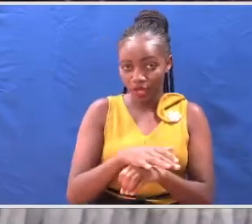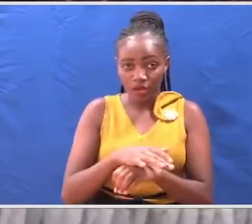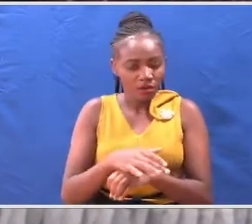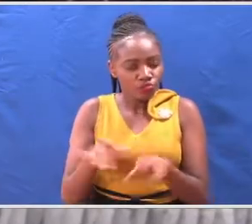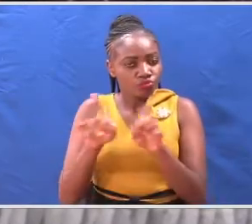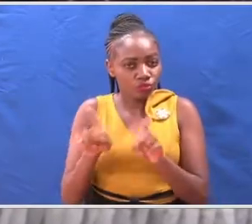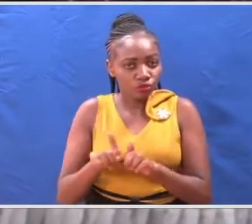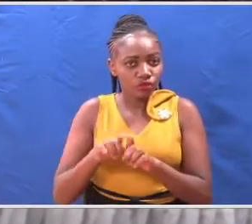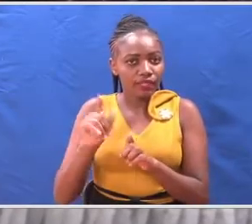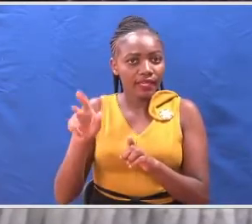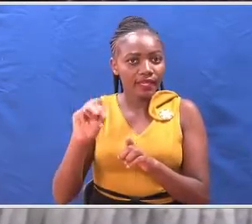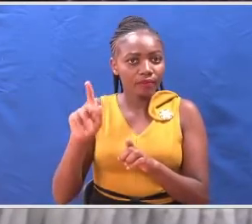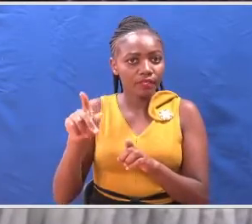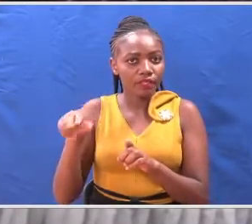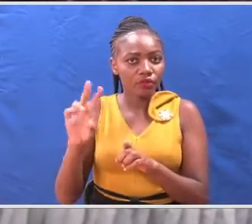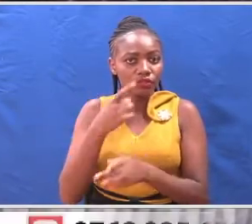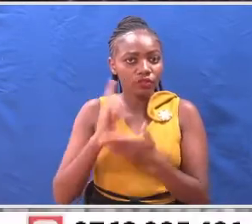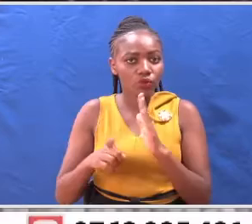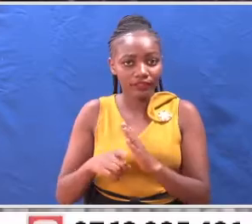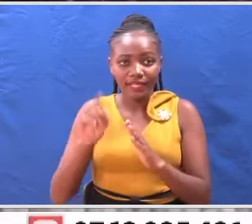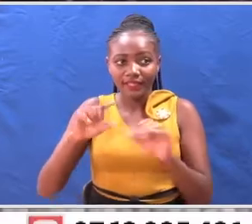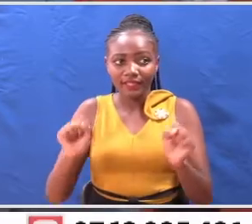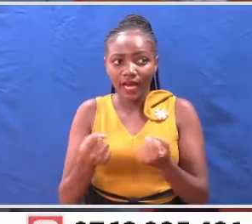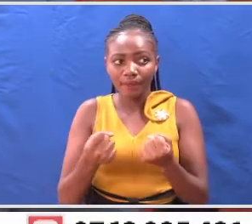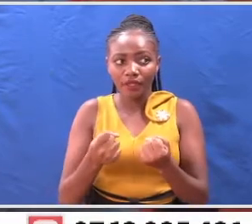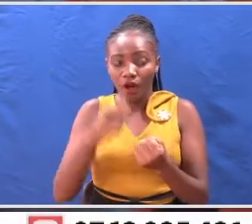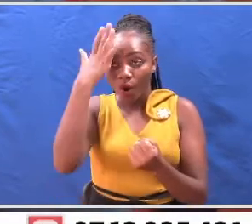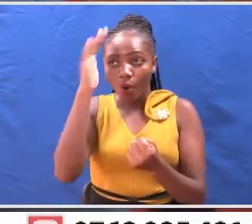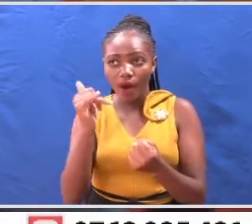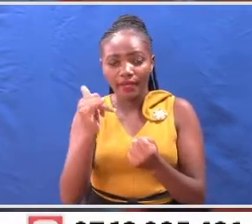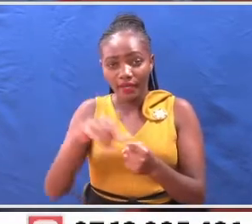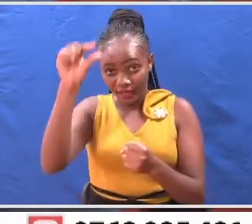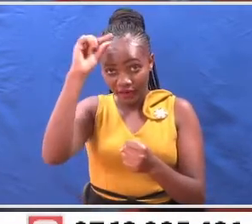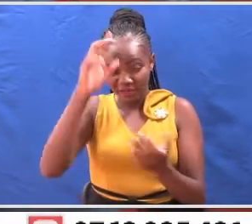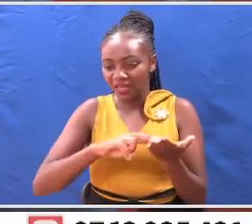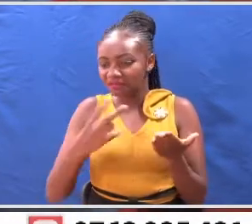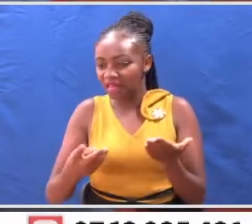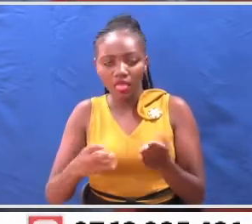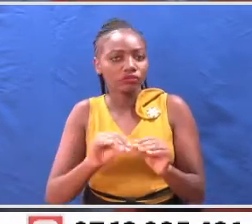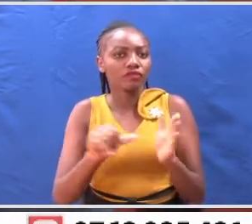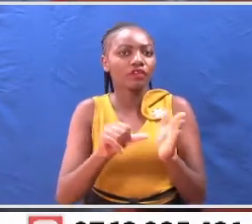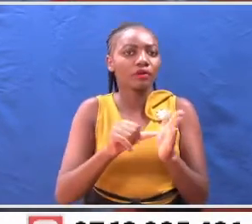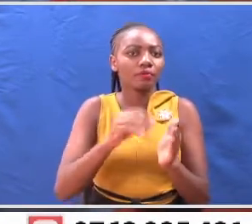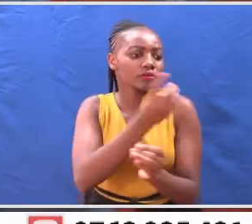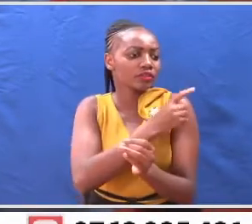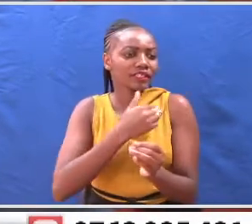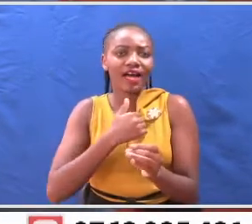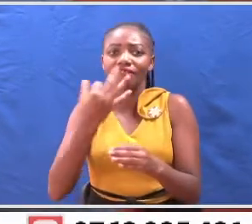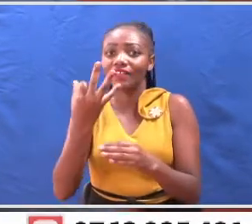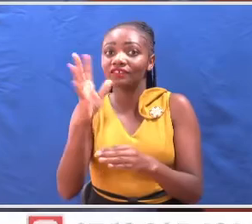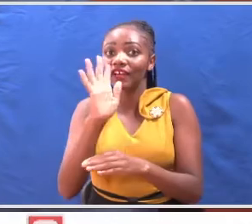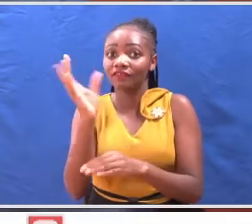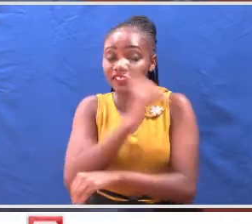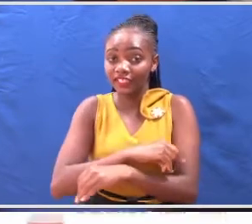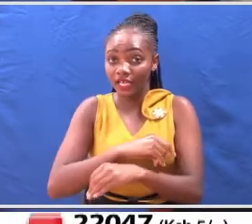duty, KMPDU said the move was informed by the failure of the government to meet the demands 35 days after issuing